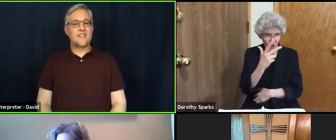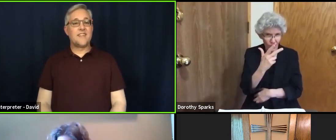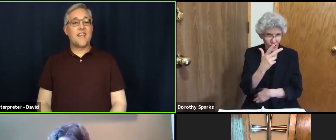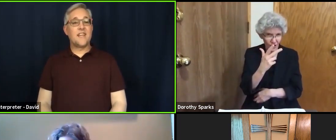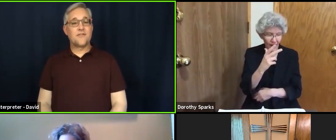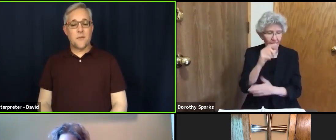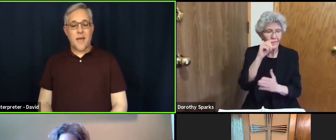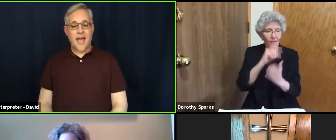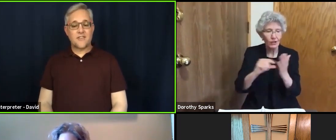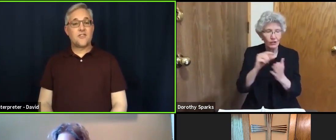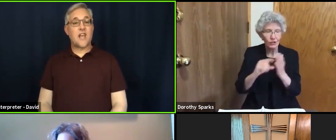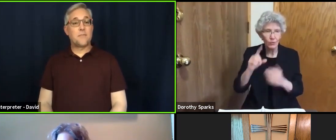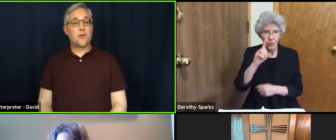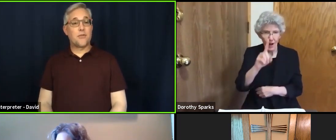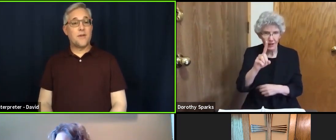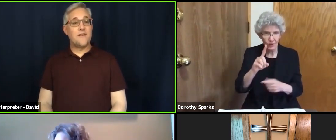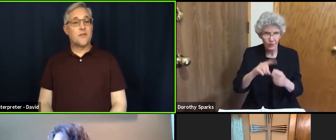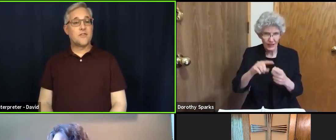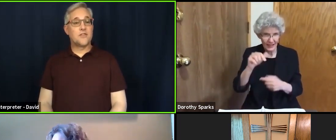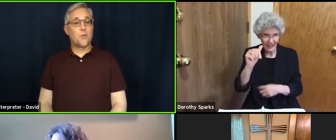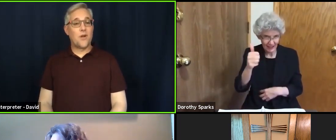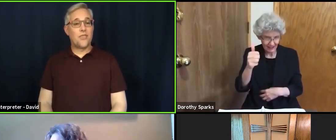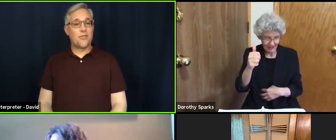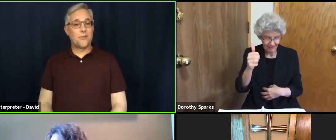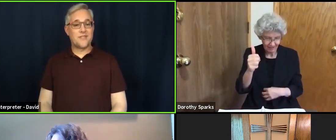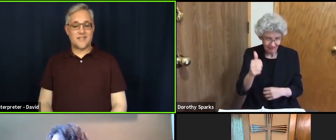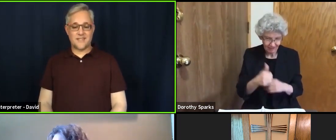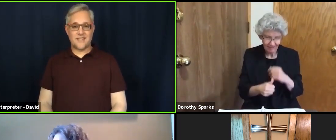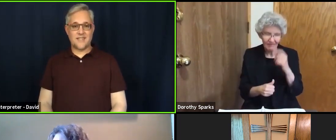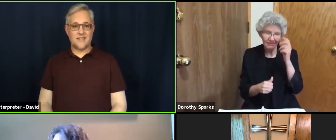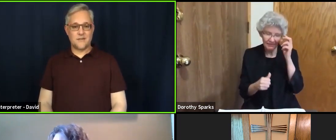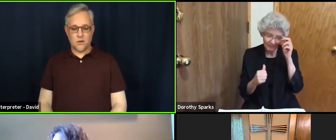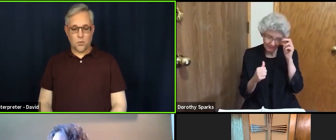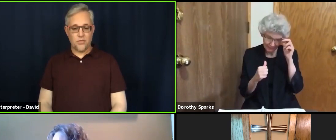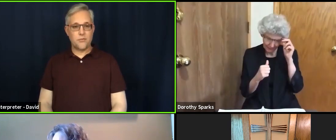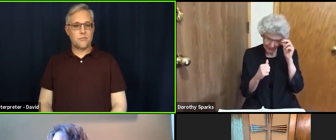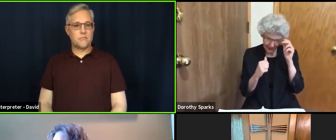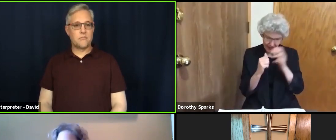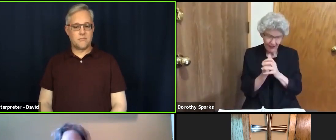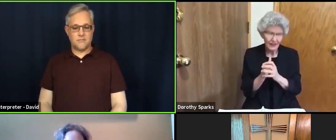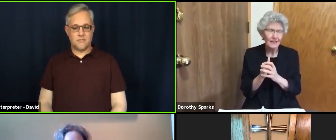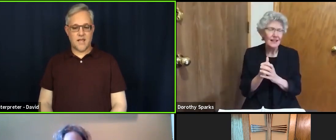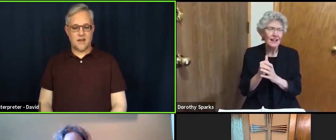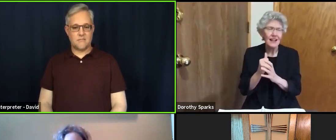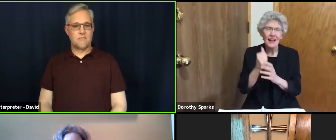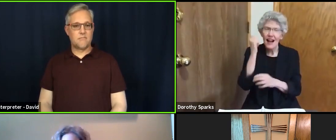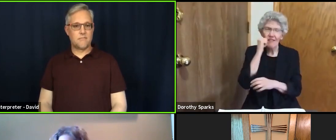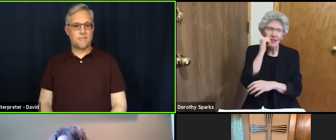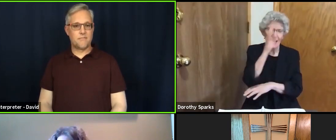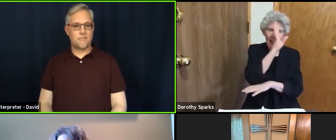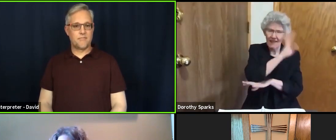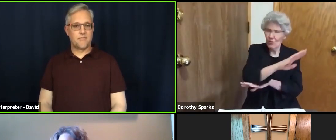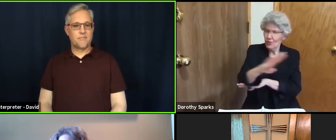Our lesson today is from Acts chapter 3, verses 1 through 16, or 1 through 10.